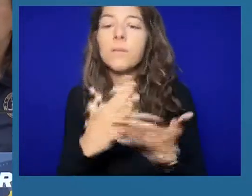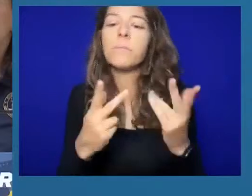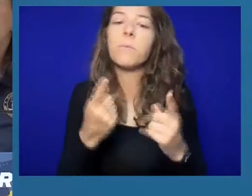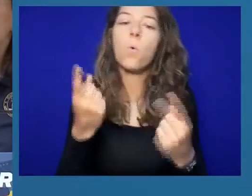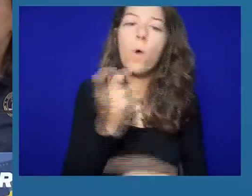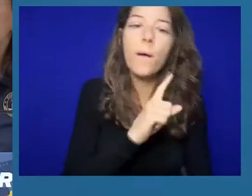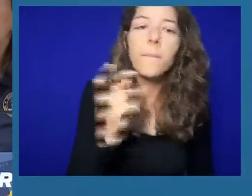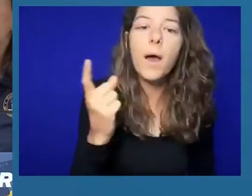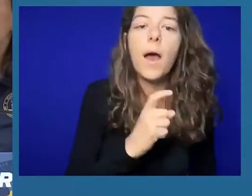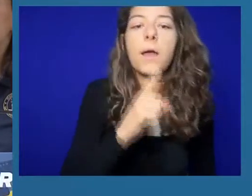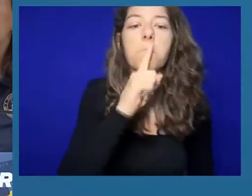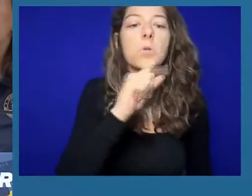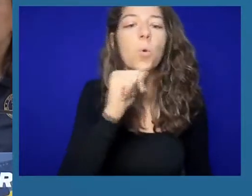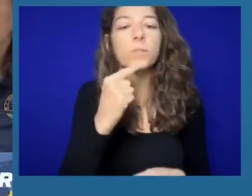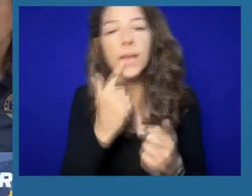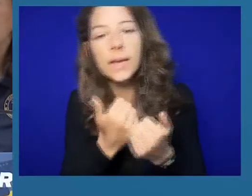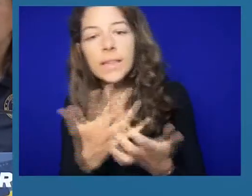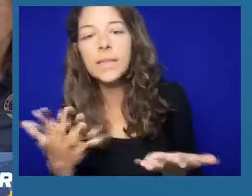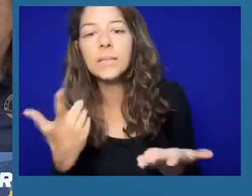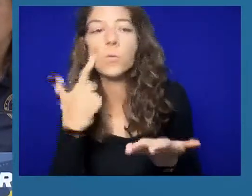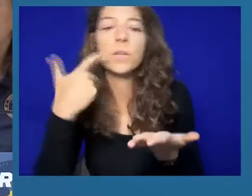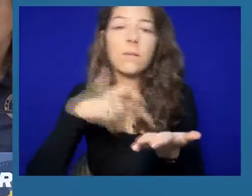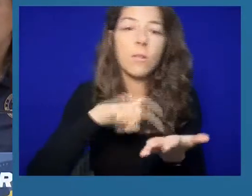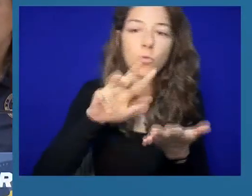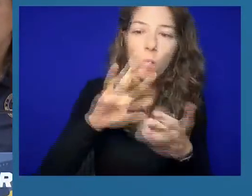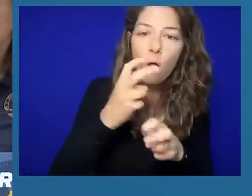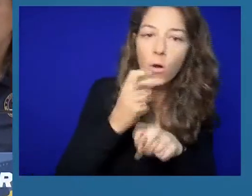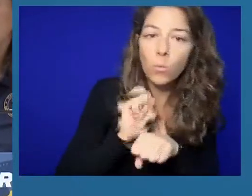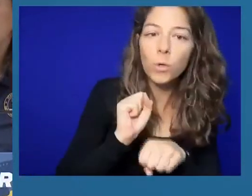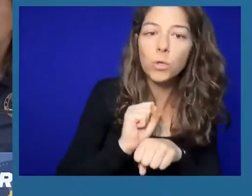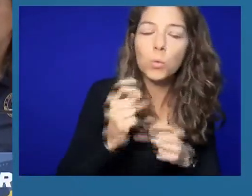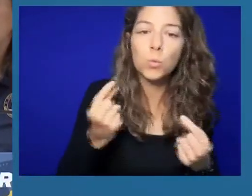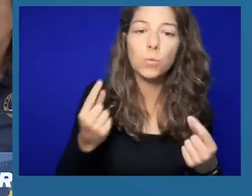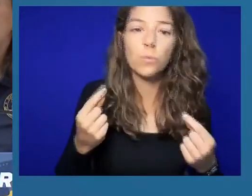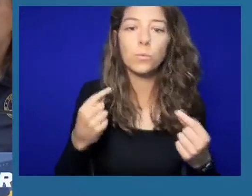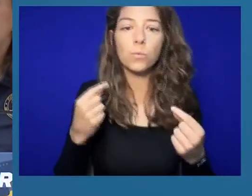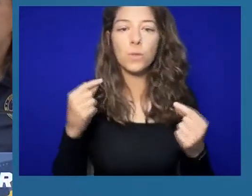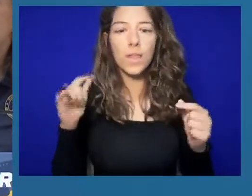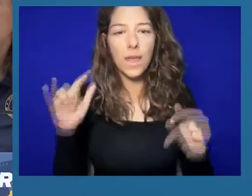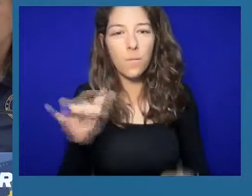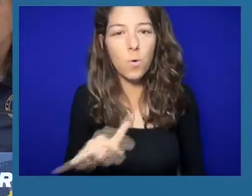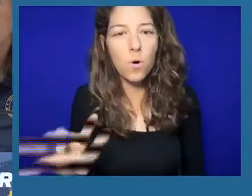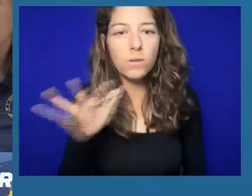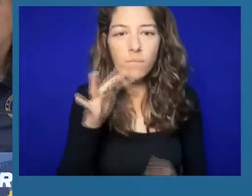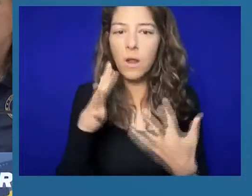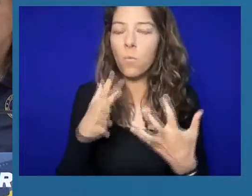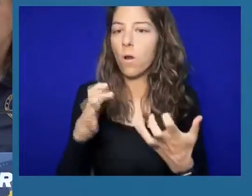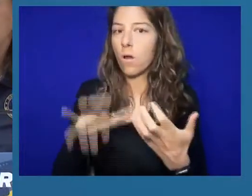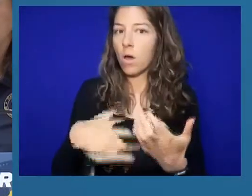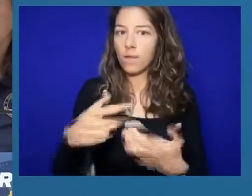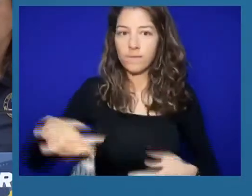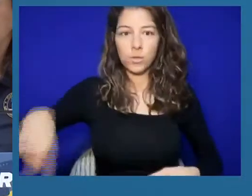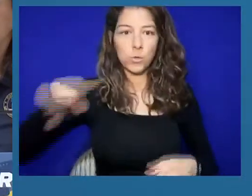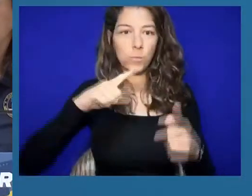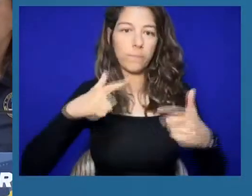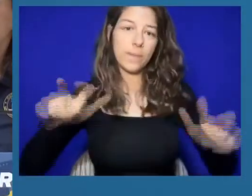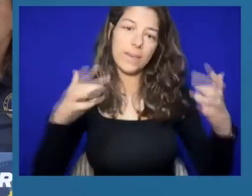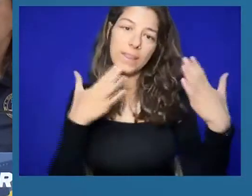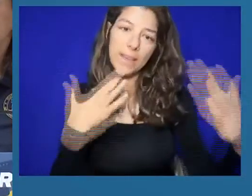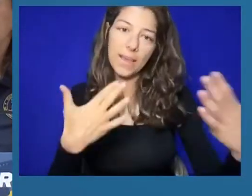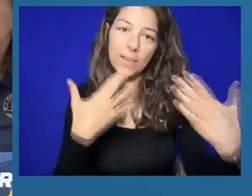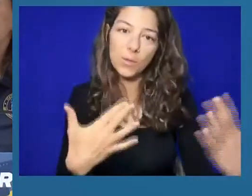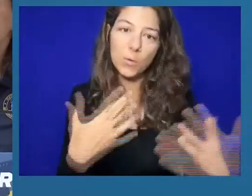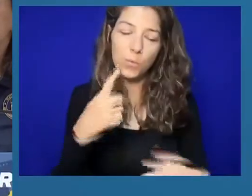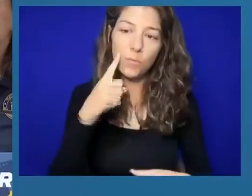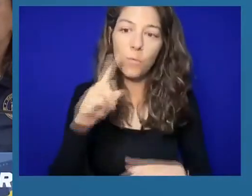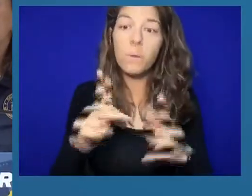say anything, don't even acknowledge the hard work that you do at these airports. But I want to give all of you a big thank you for those who don't